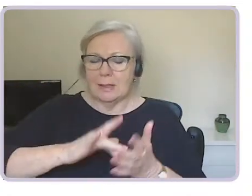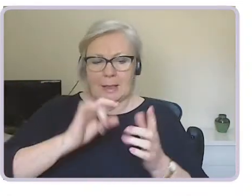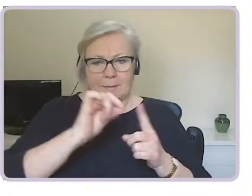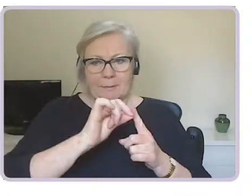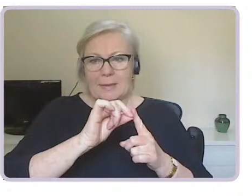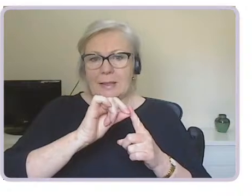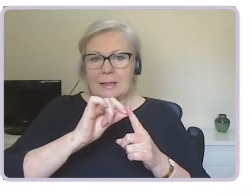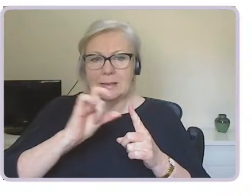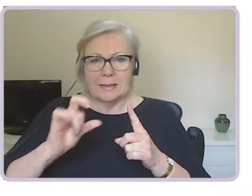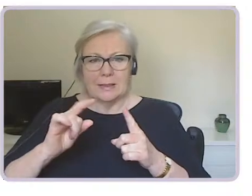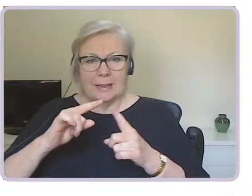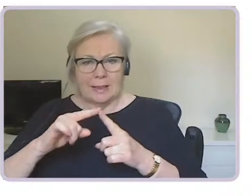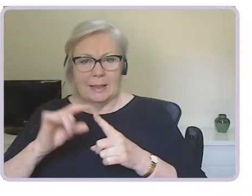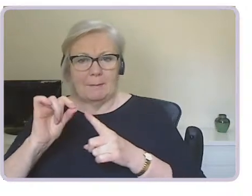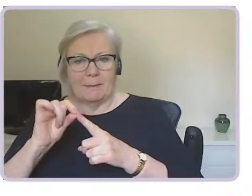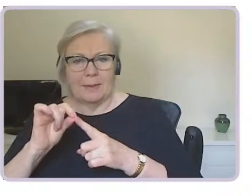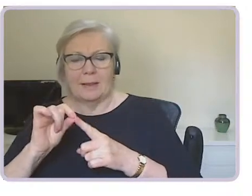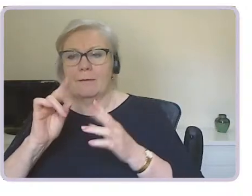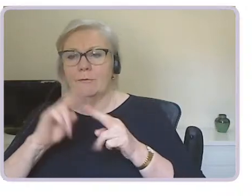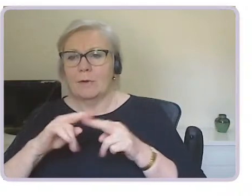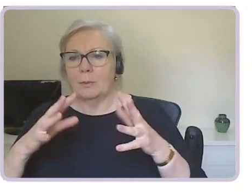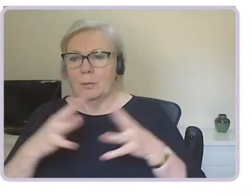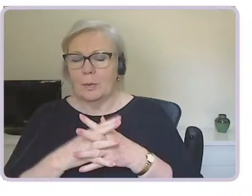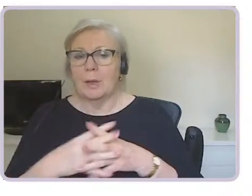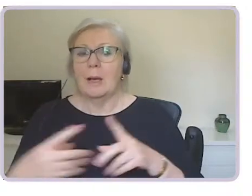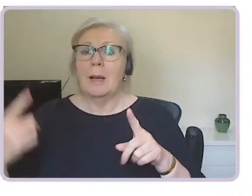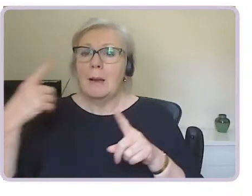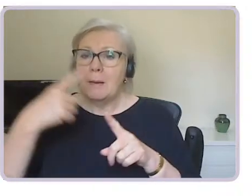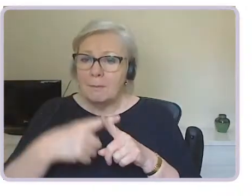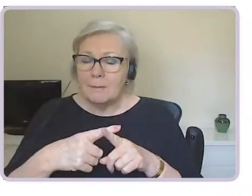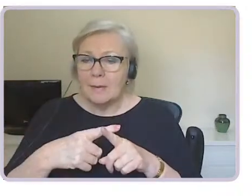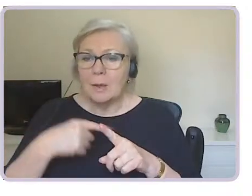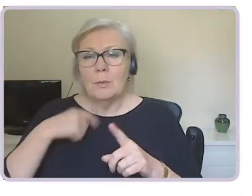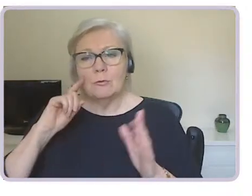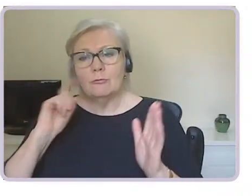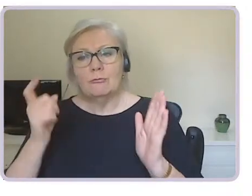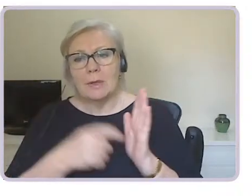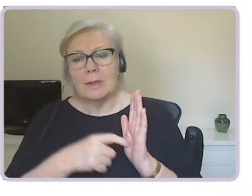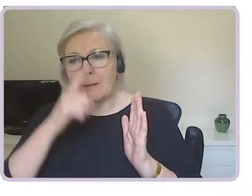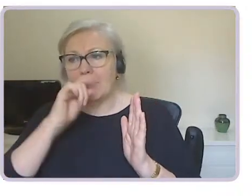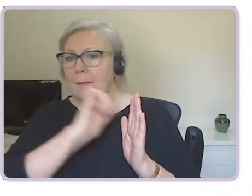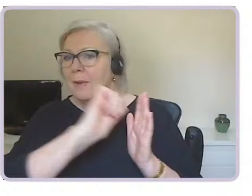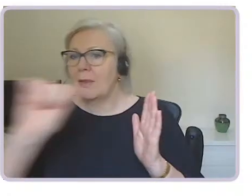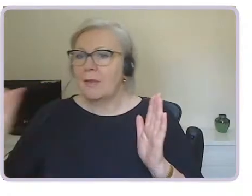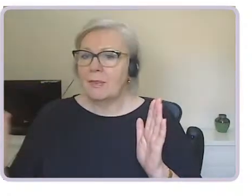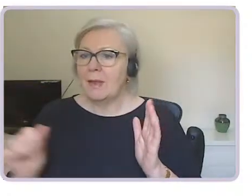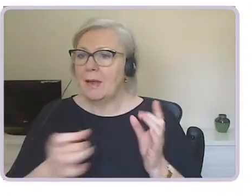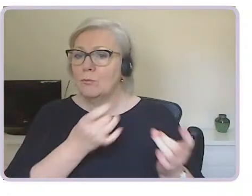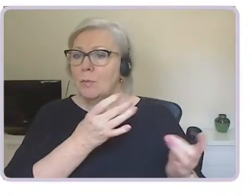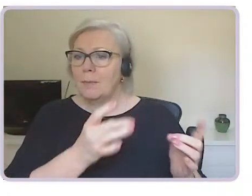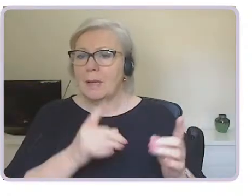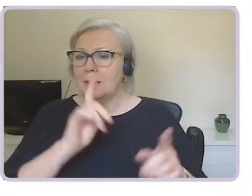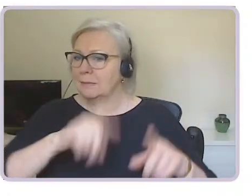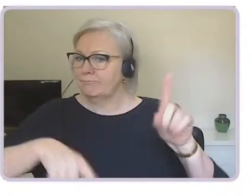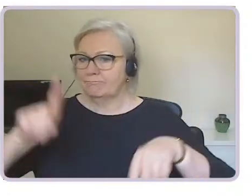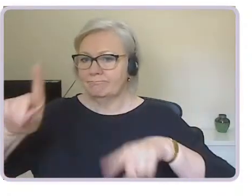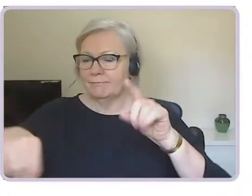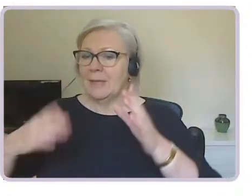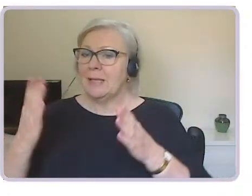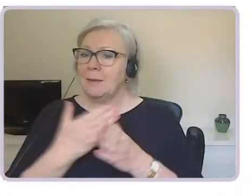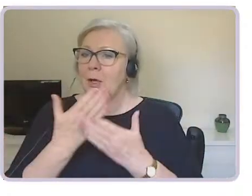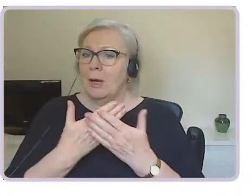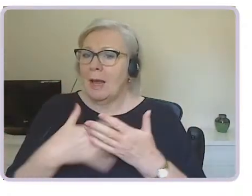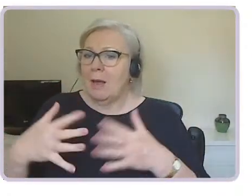framework and recognises that people's levels of preparedness can differ, and this can affect how they understand and how they